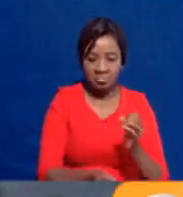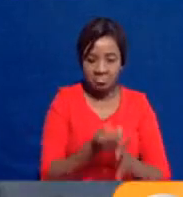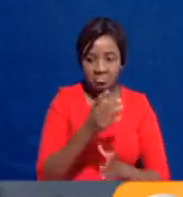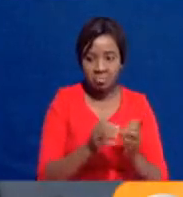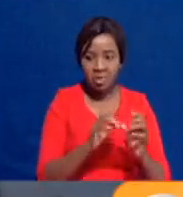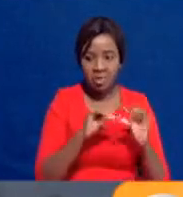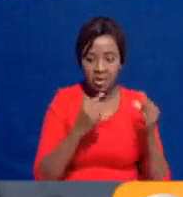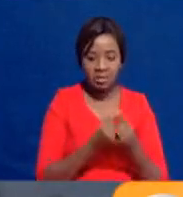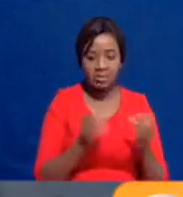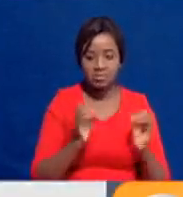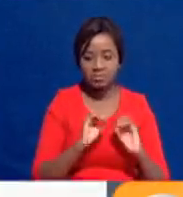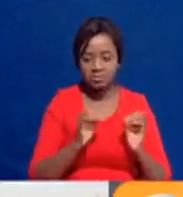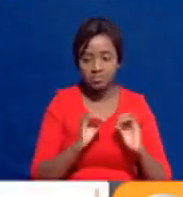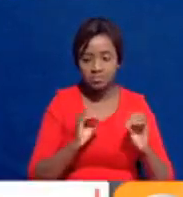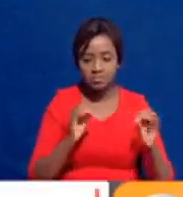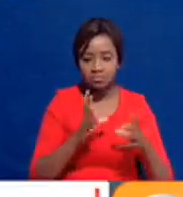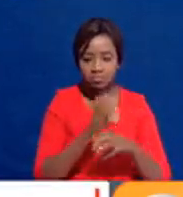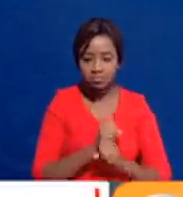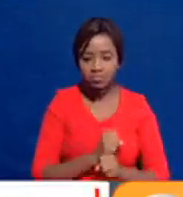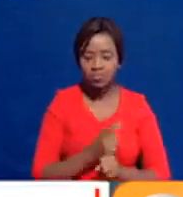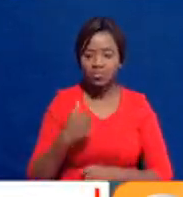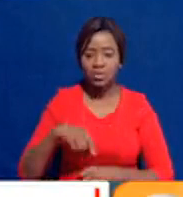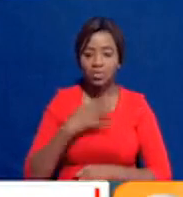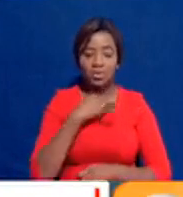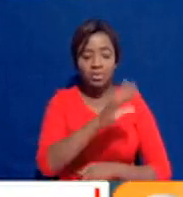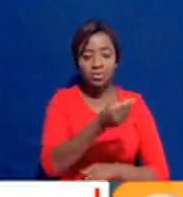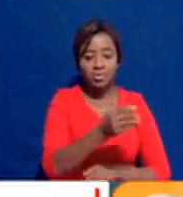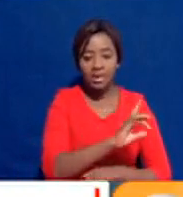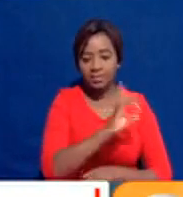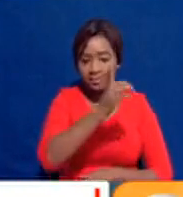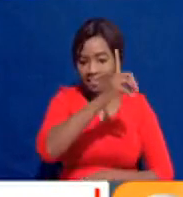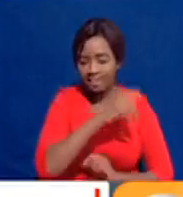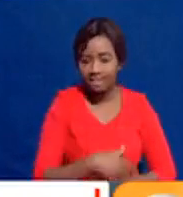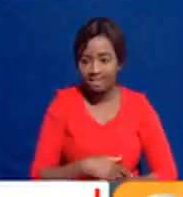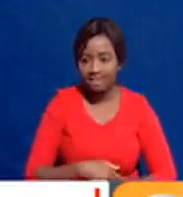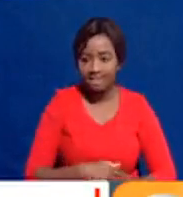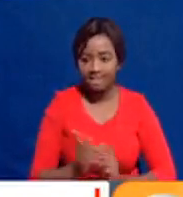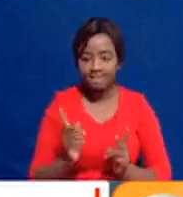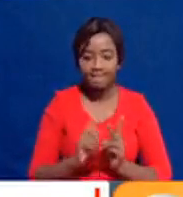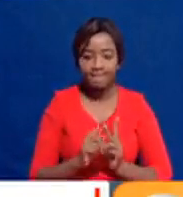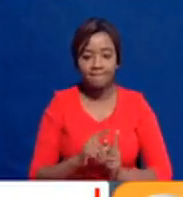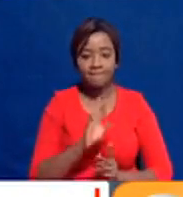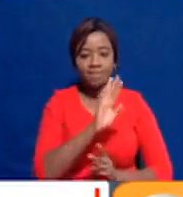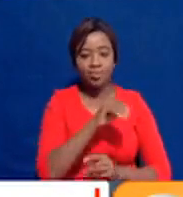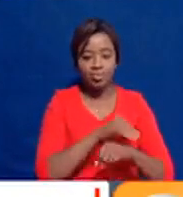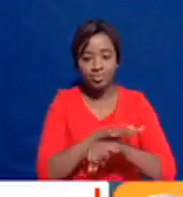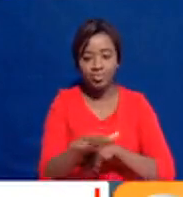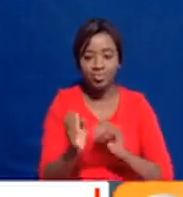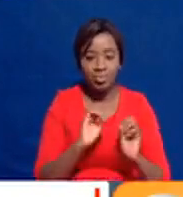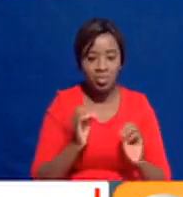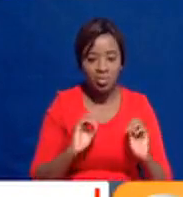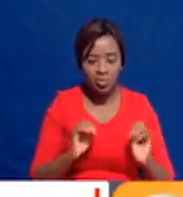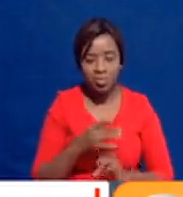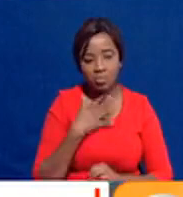We will stand firm and say, we don't want your money, keep your money. We don't want your influence, keep your